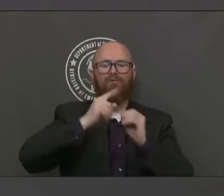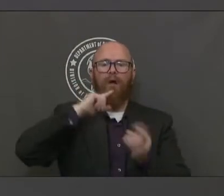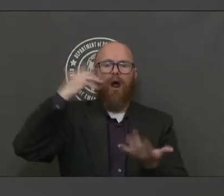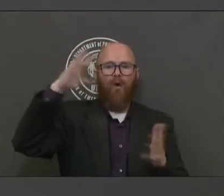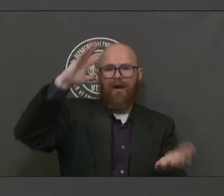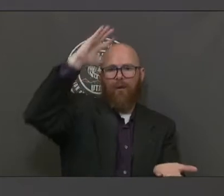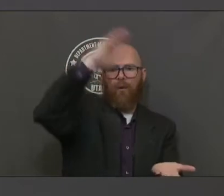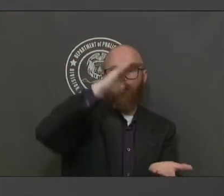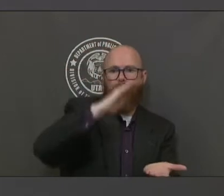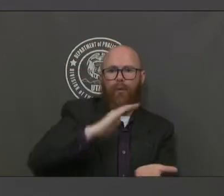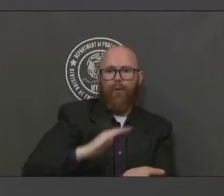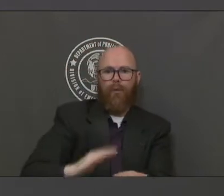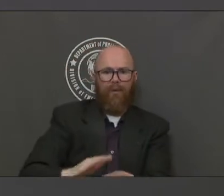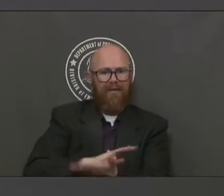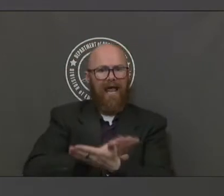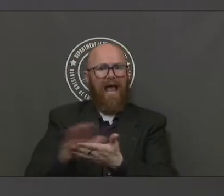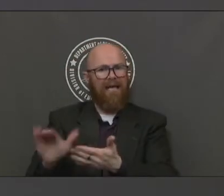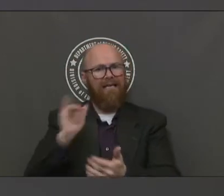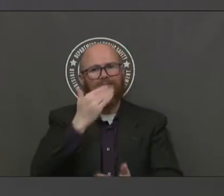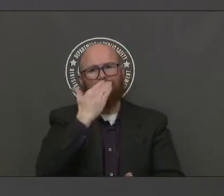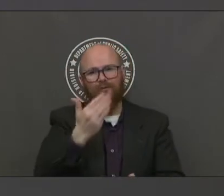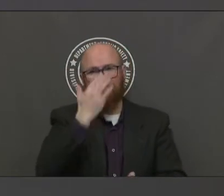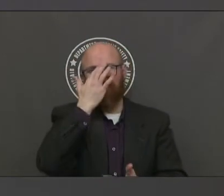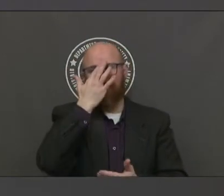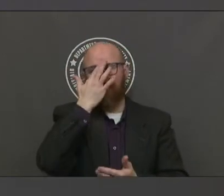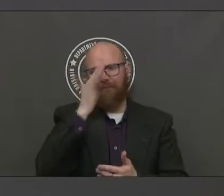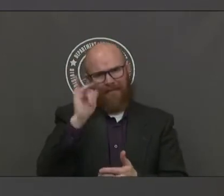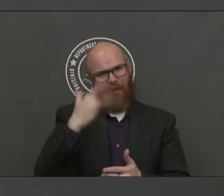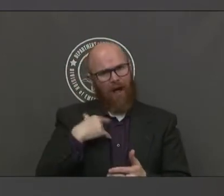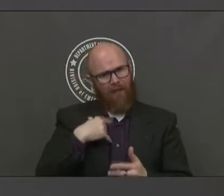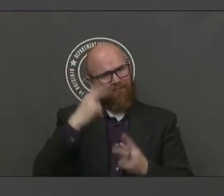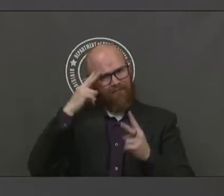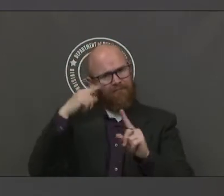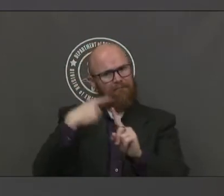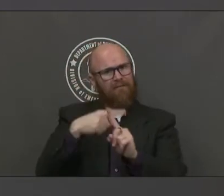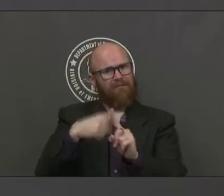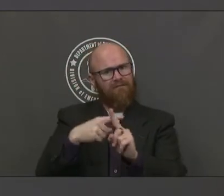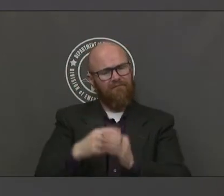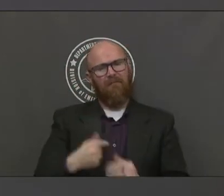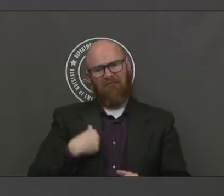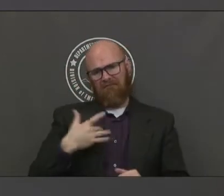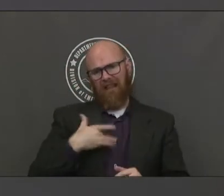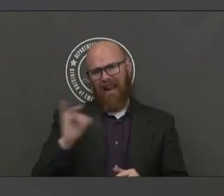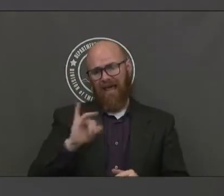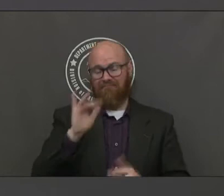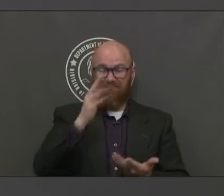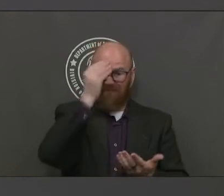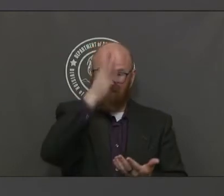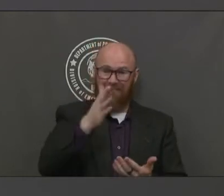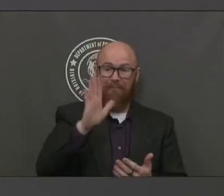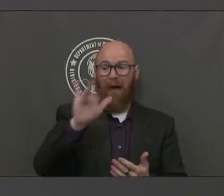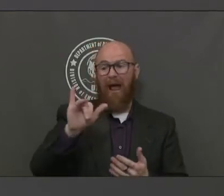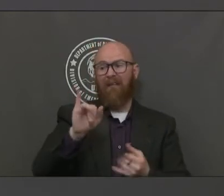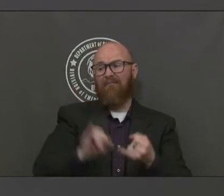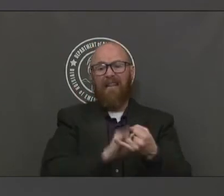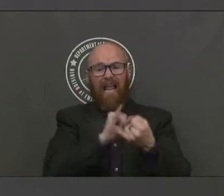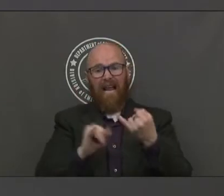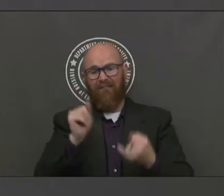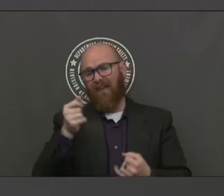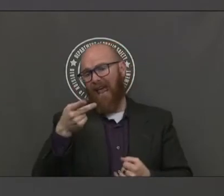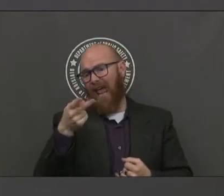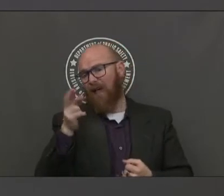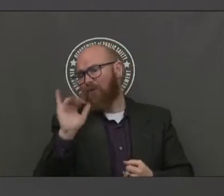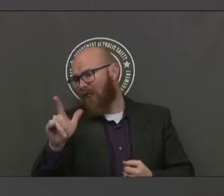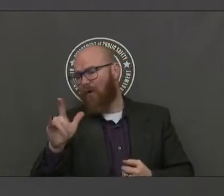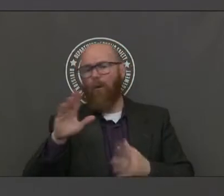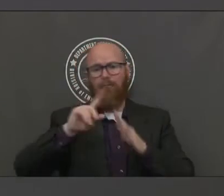going down. And so that's why we're so optimistic. That's why I'm able to say, look, by the end of April or the beginning